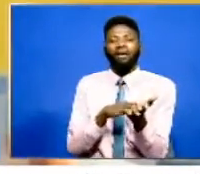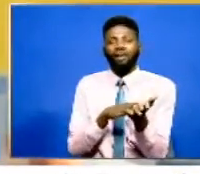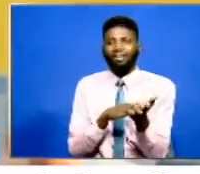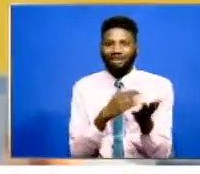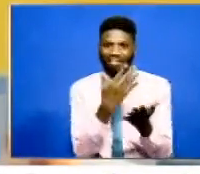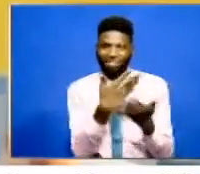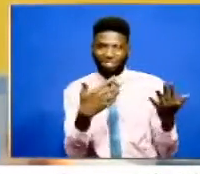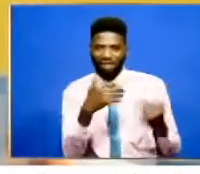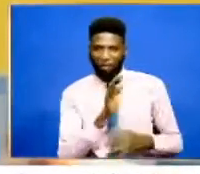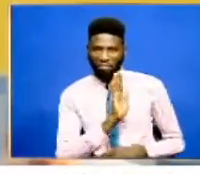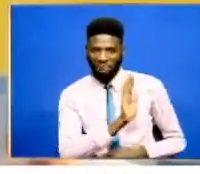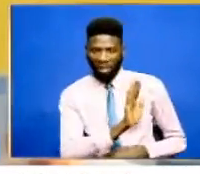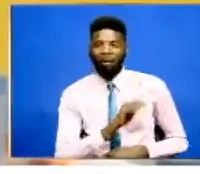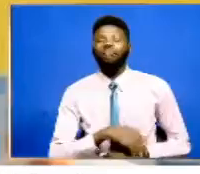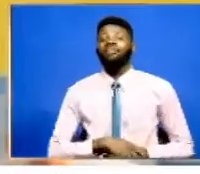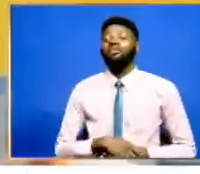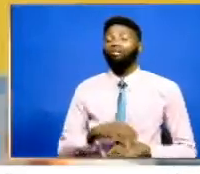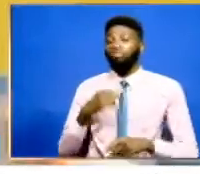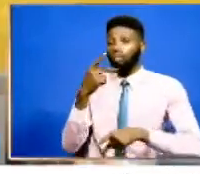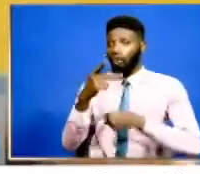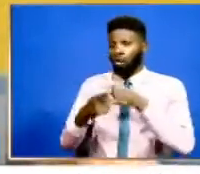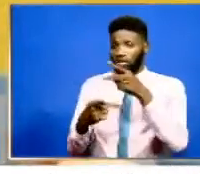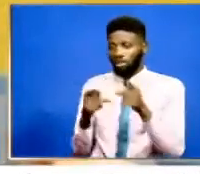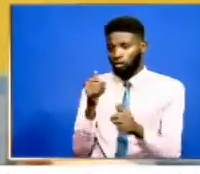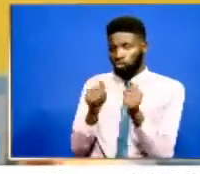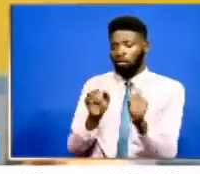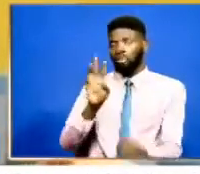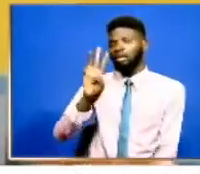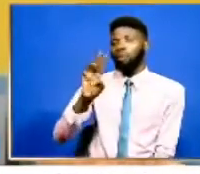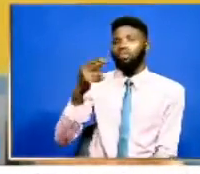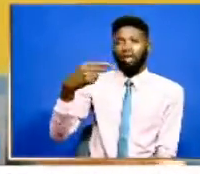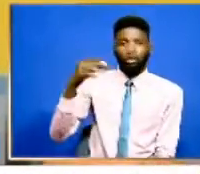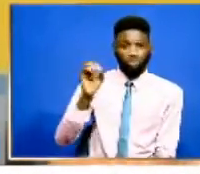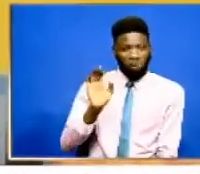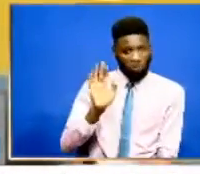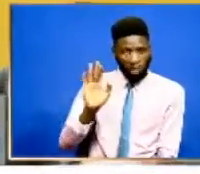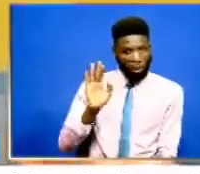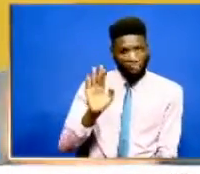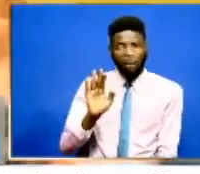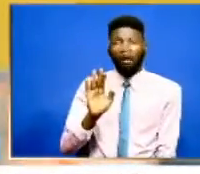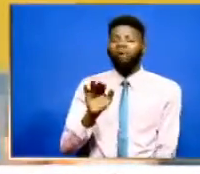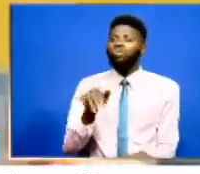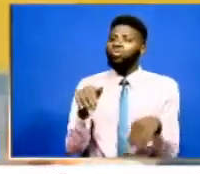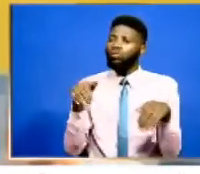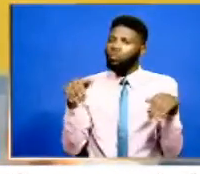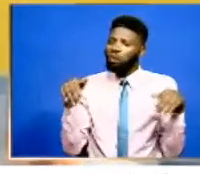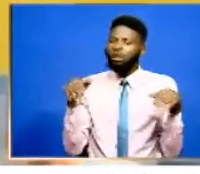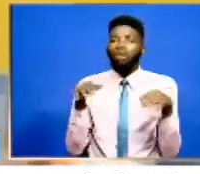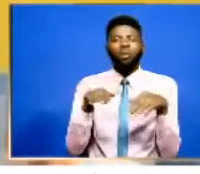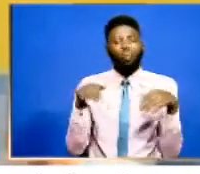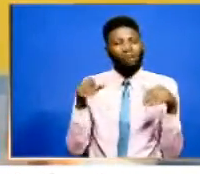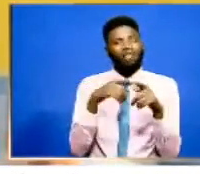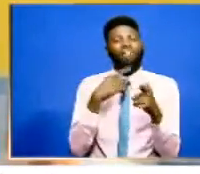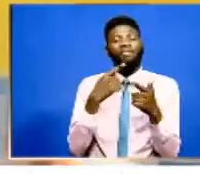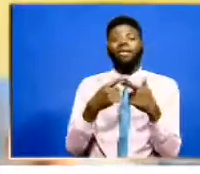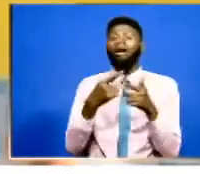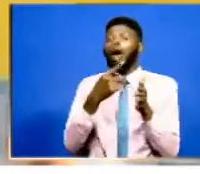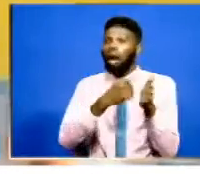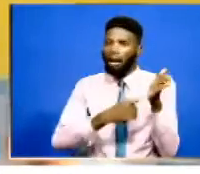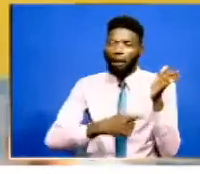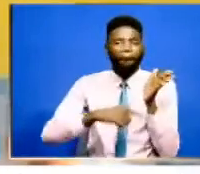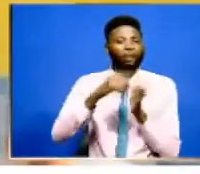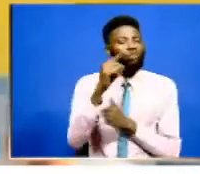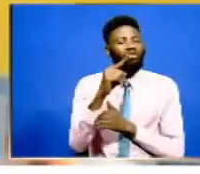by which the World Health Organization takes in order for them to approve a commodity, apparently, is